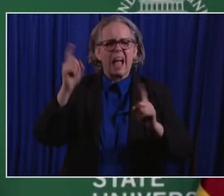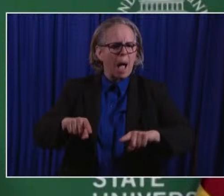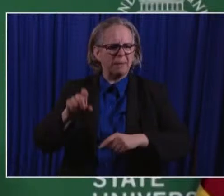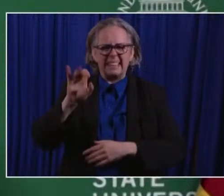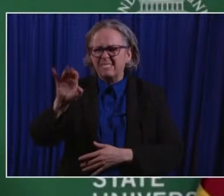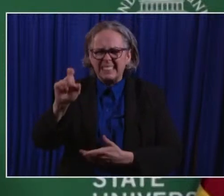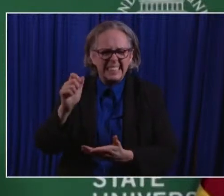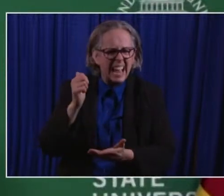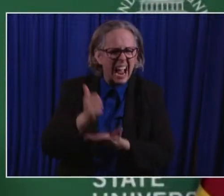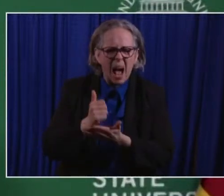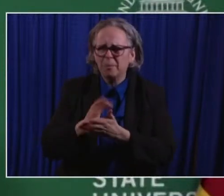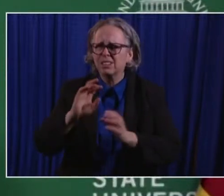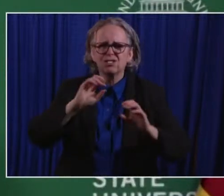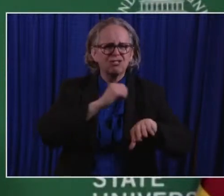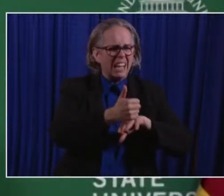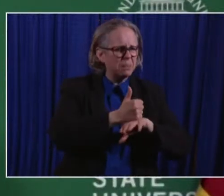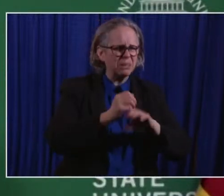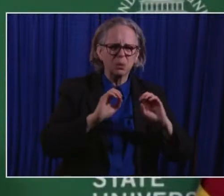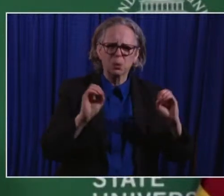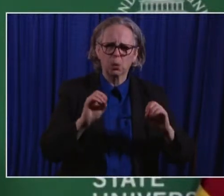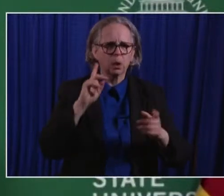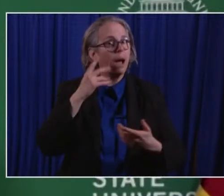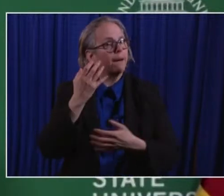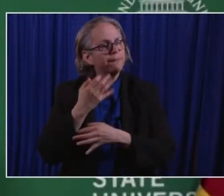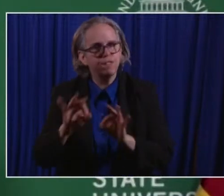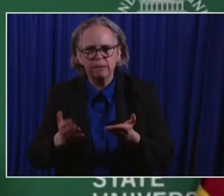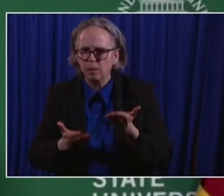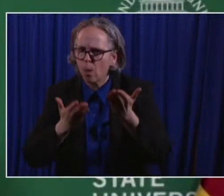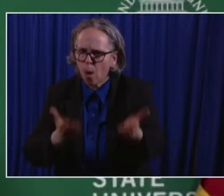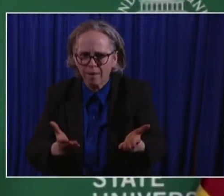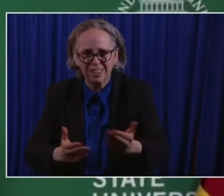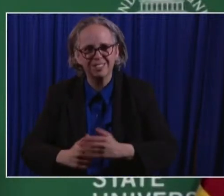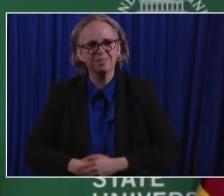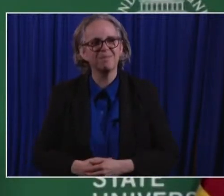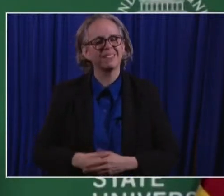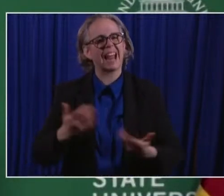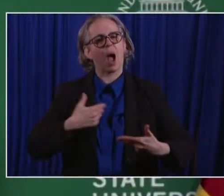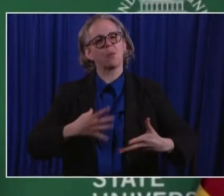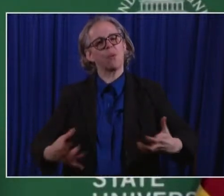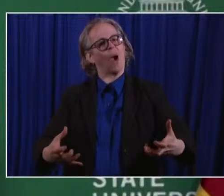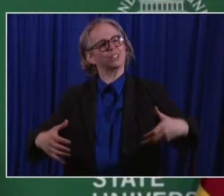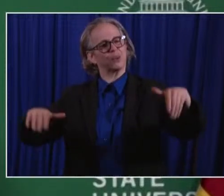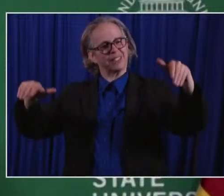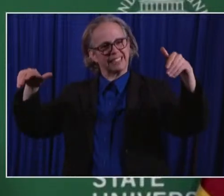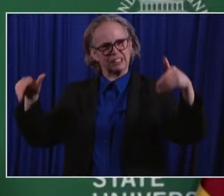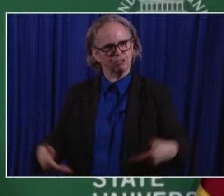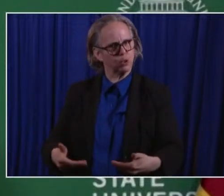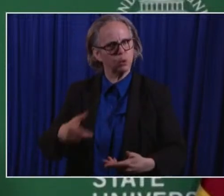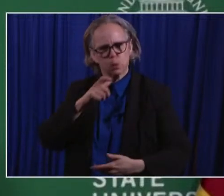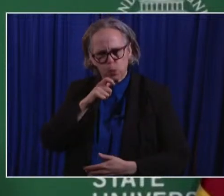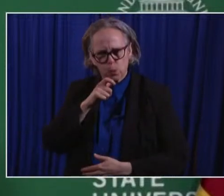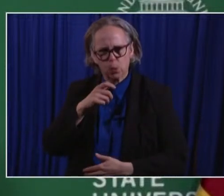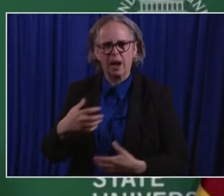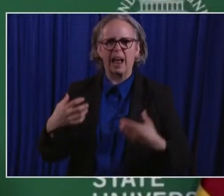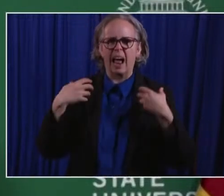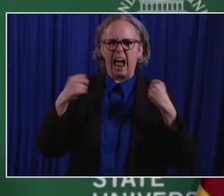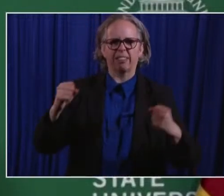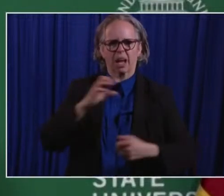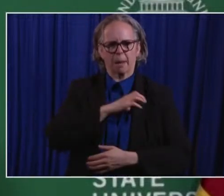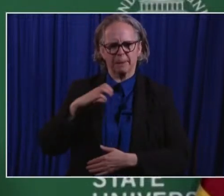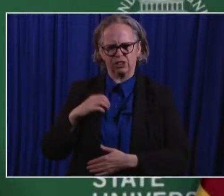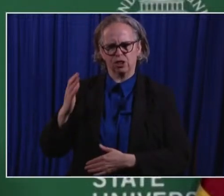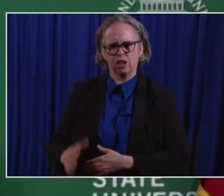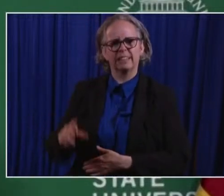well. Ask now Health Commissioner Terry Allen joining us today. Terry and I talk every